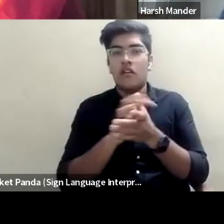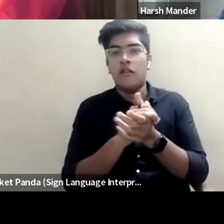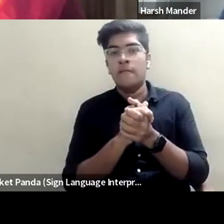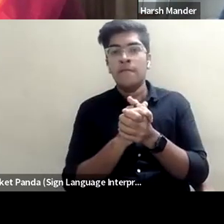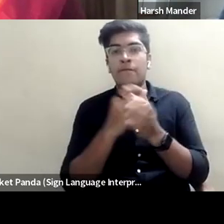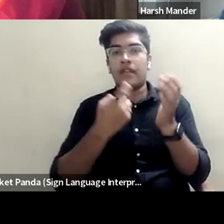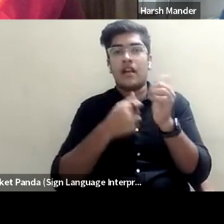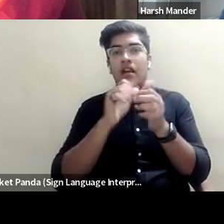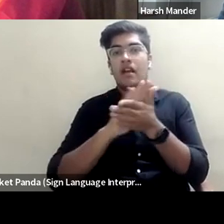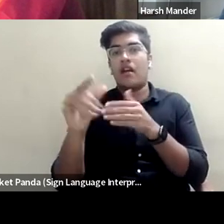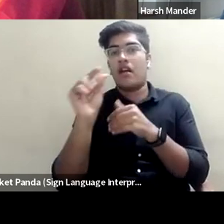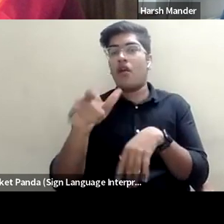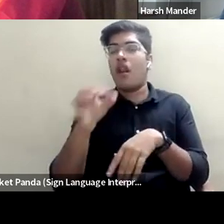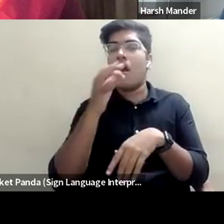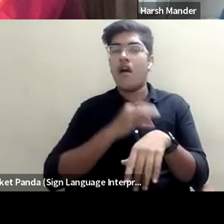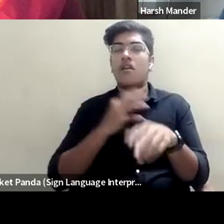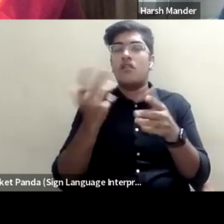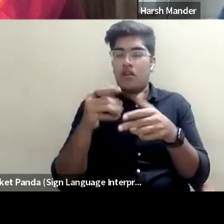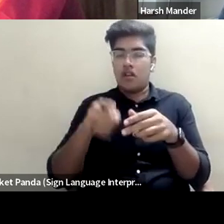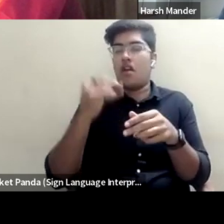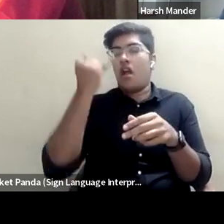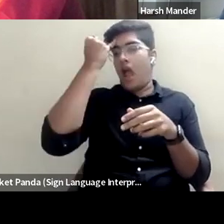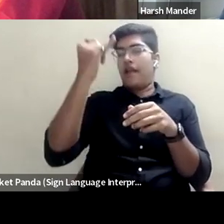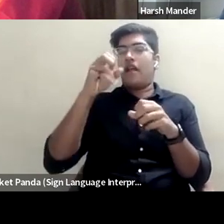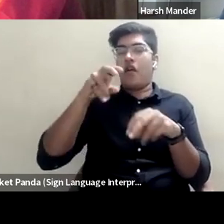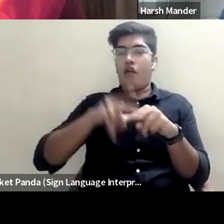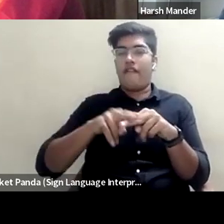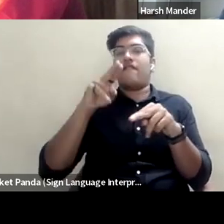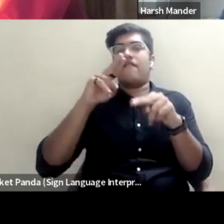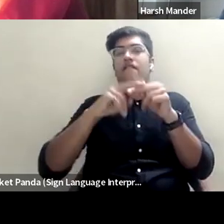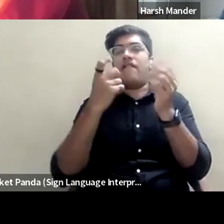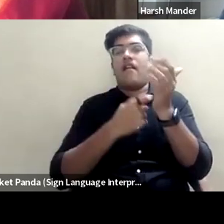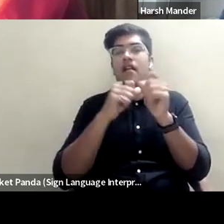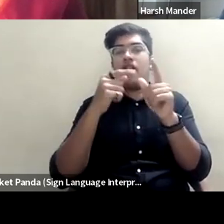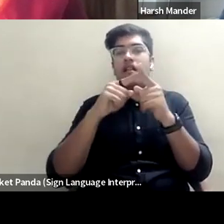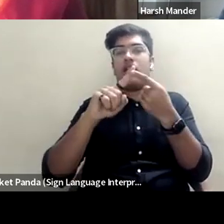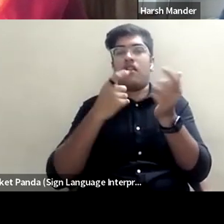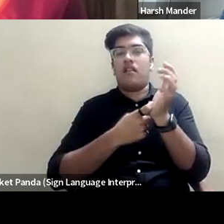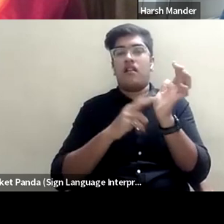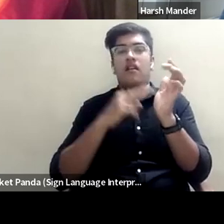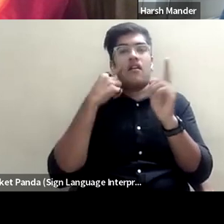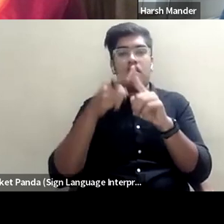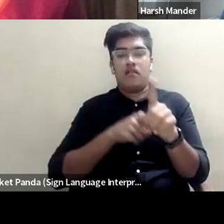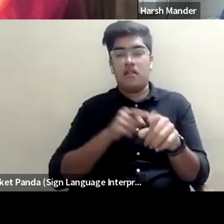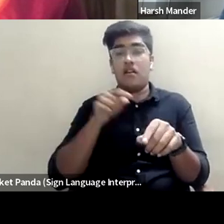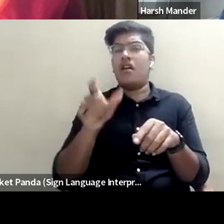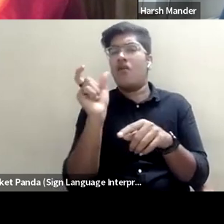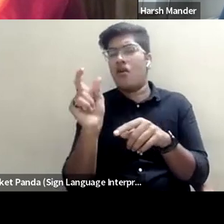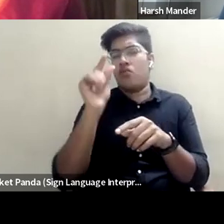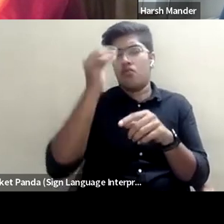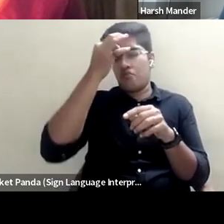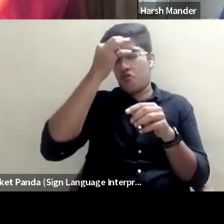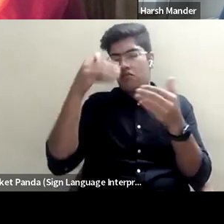asked, is in the idea of fraternity. Now, fraternity in English actually is a slightly problematic word because it literally